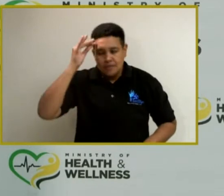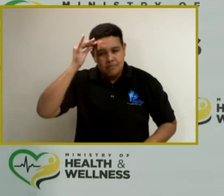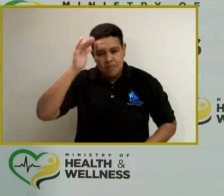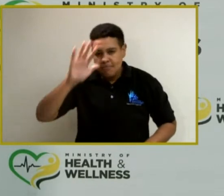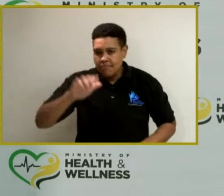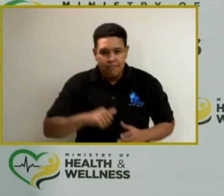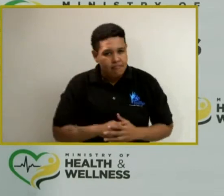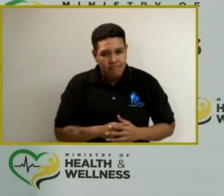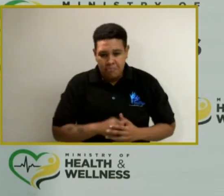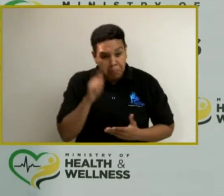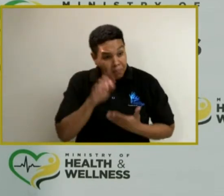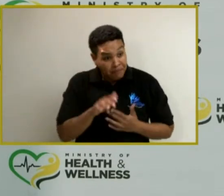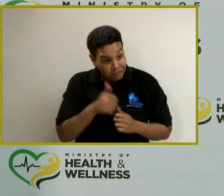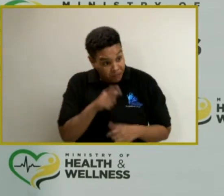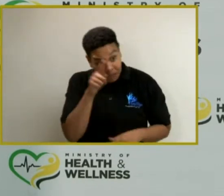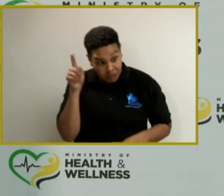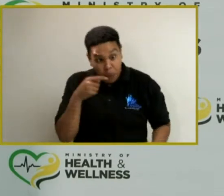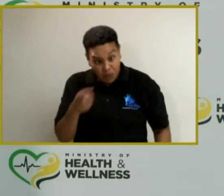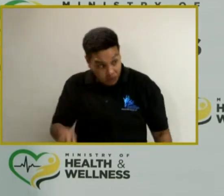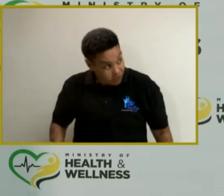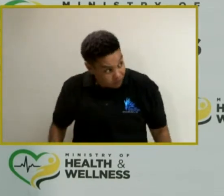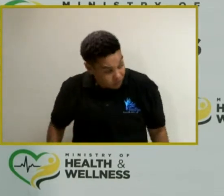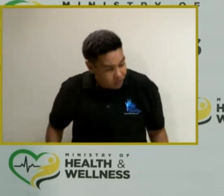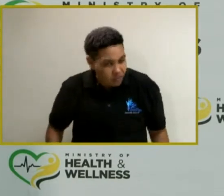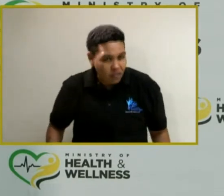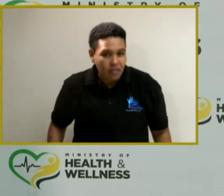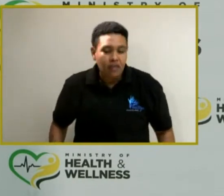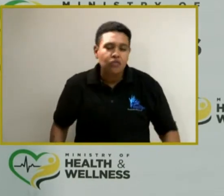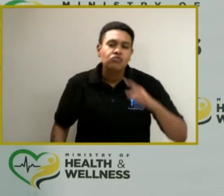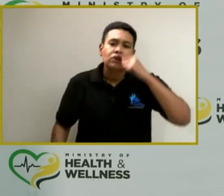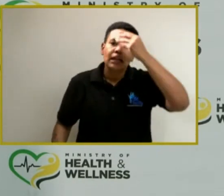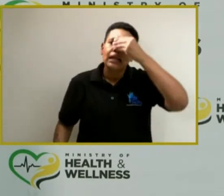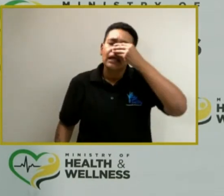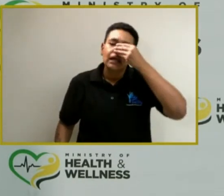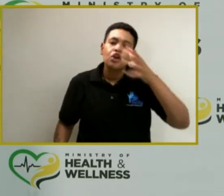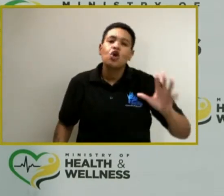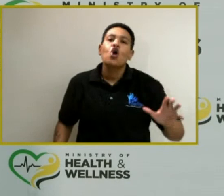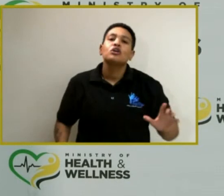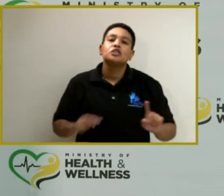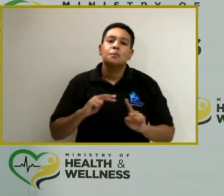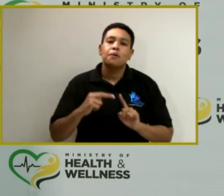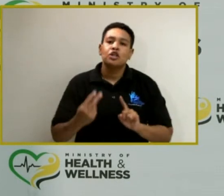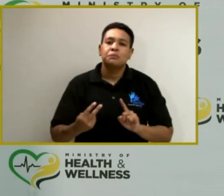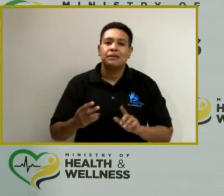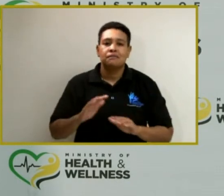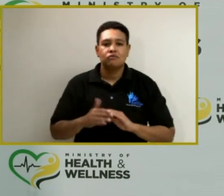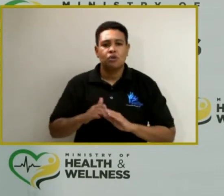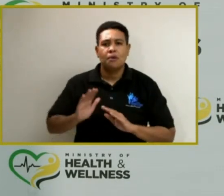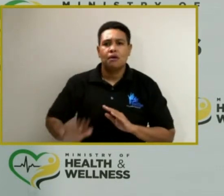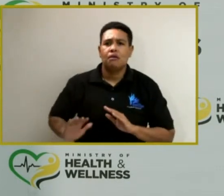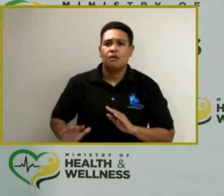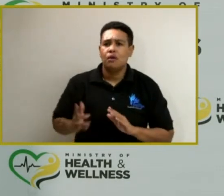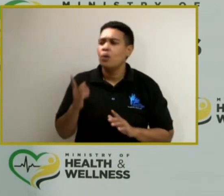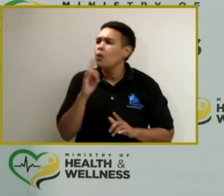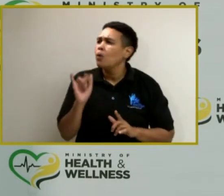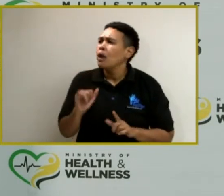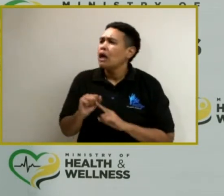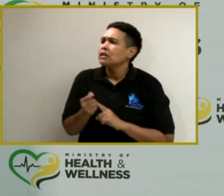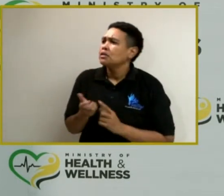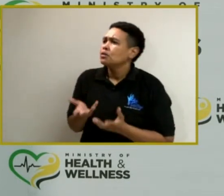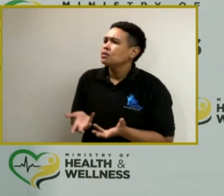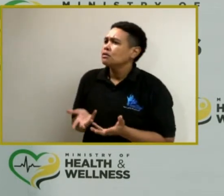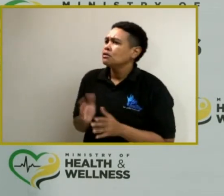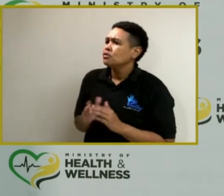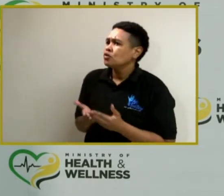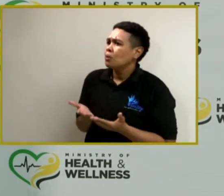speaking, and it ignores context. And in every decision you take around matters of